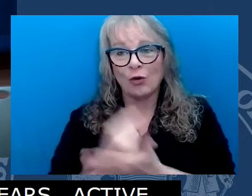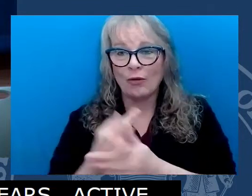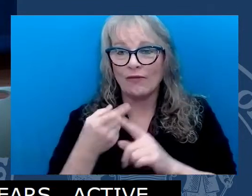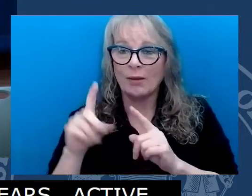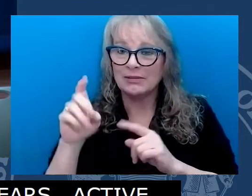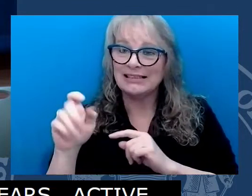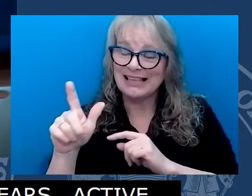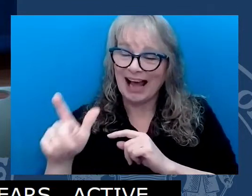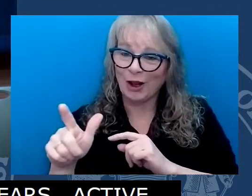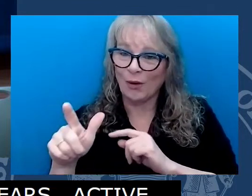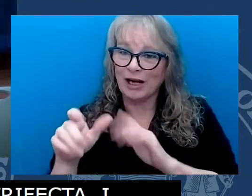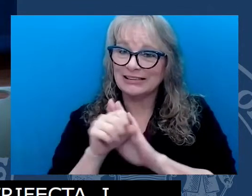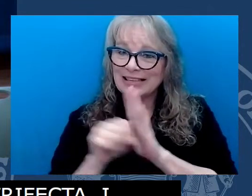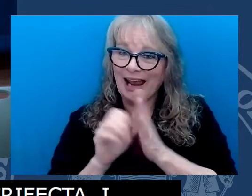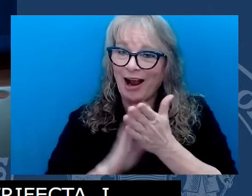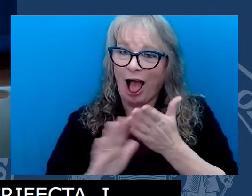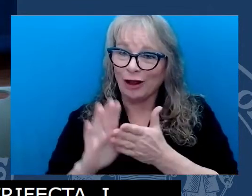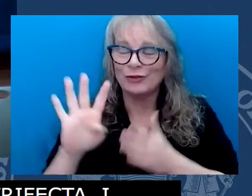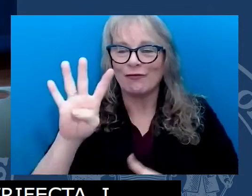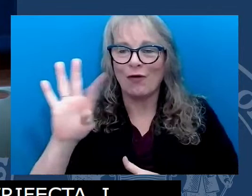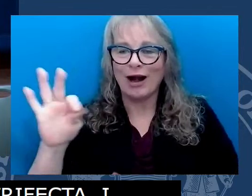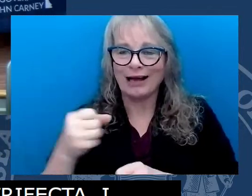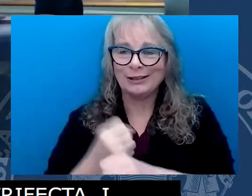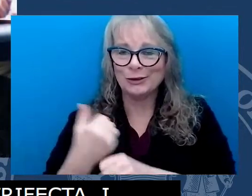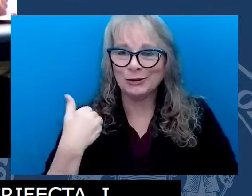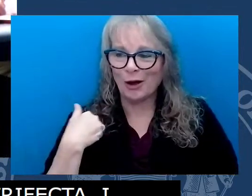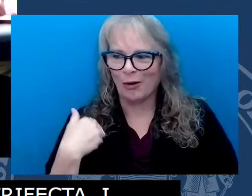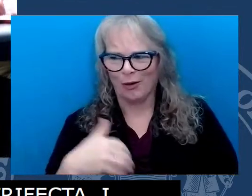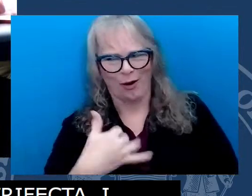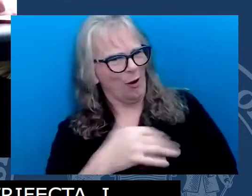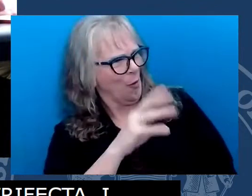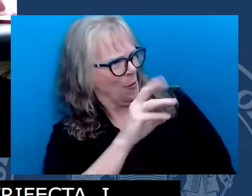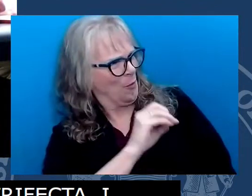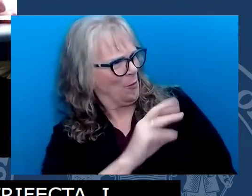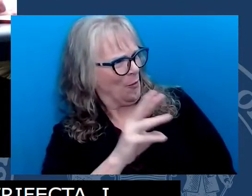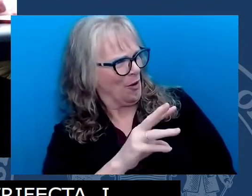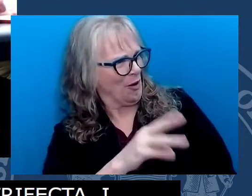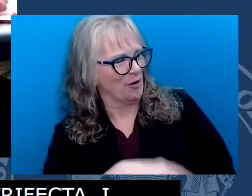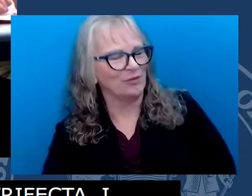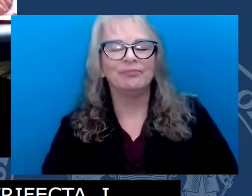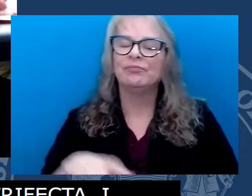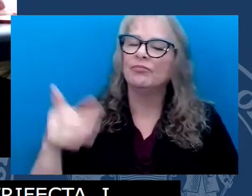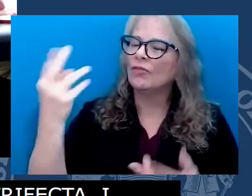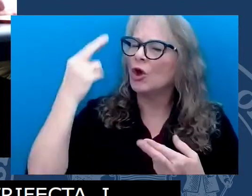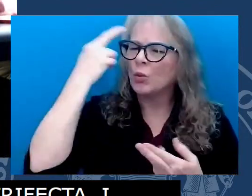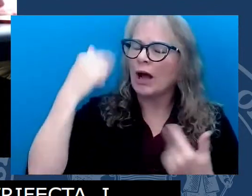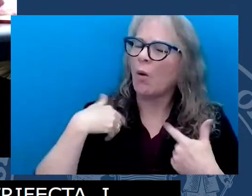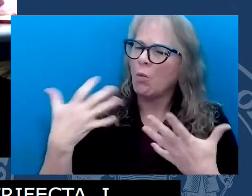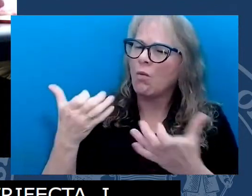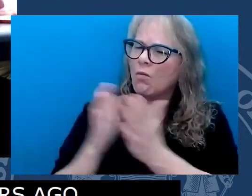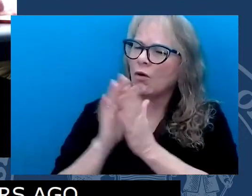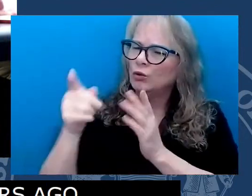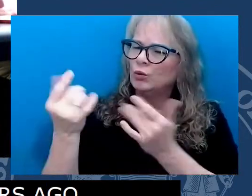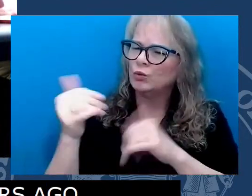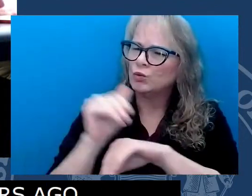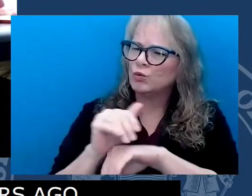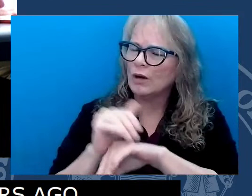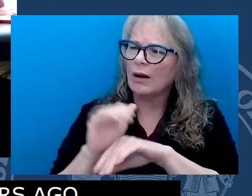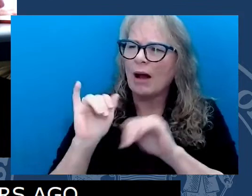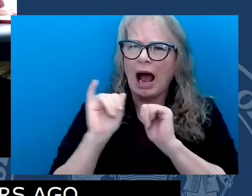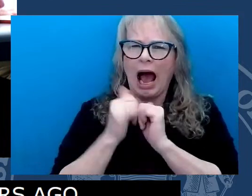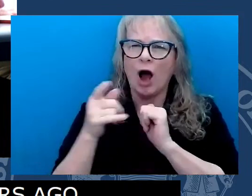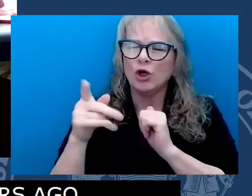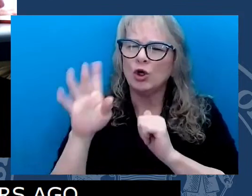49 years ago. Oh man, that's something. So the reason I want to ask you tonight is, how will you preserve